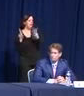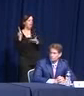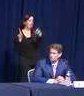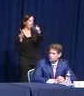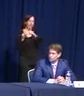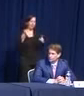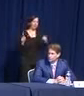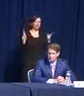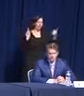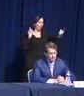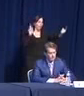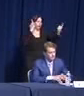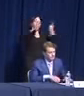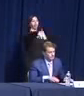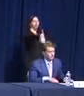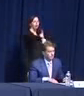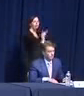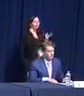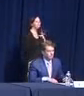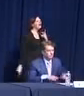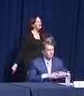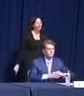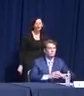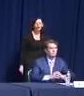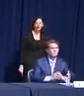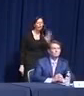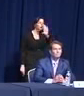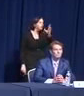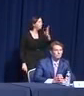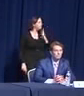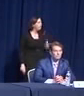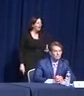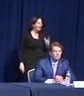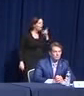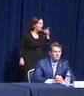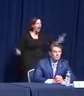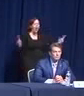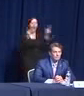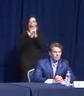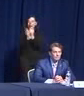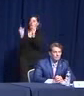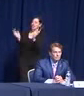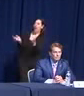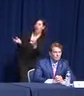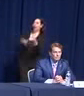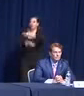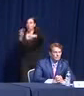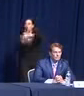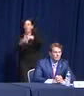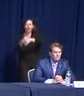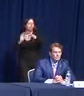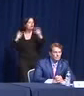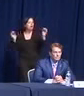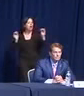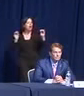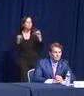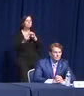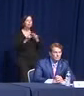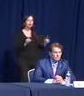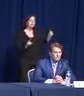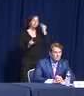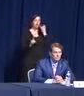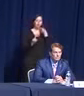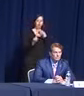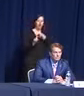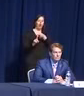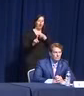a COVID-19 case. That's not a prolonged close contact that would necessarily be as concerning as opposed to, say, a family